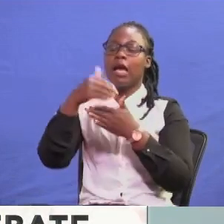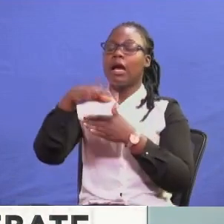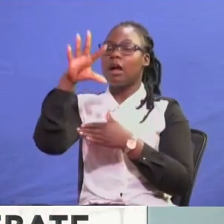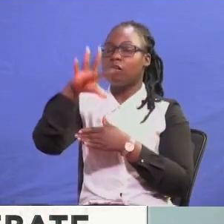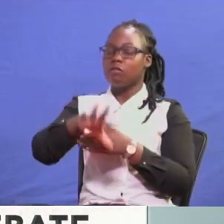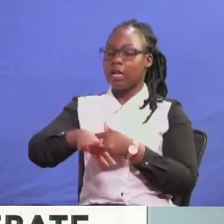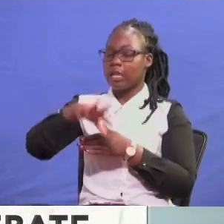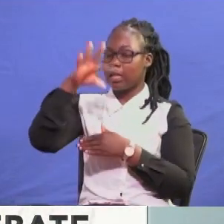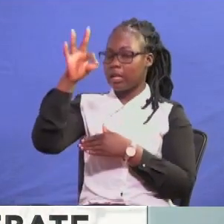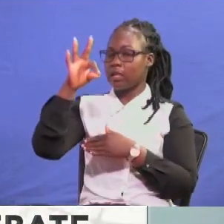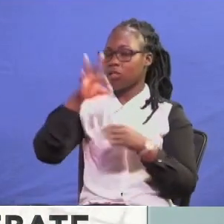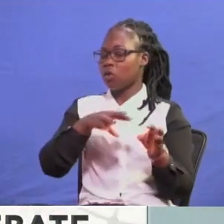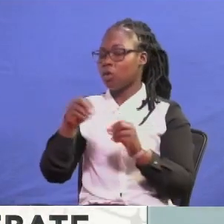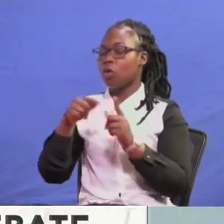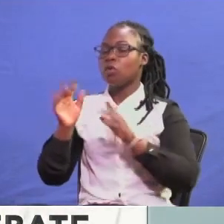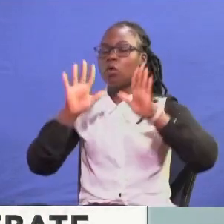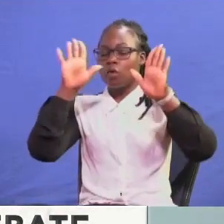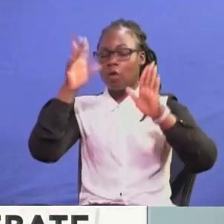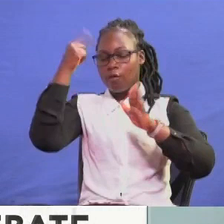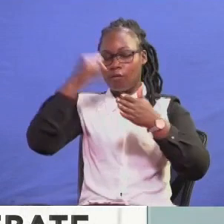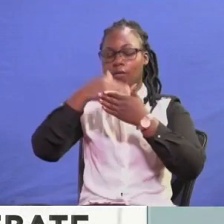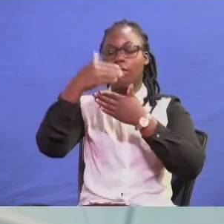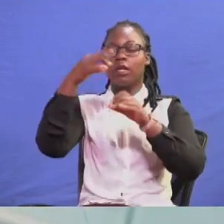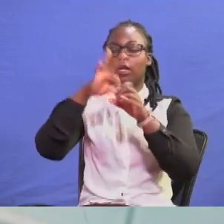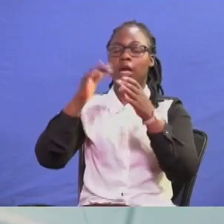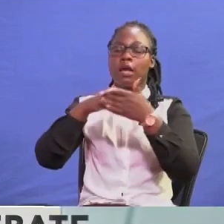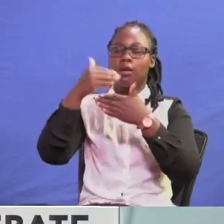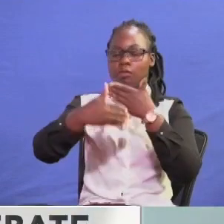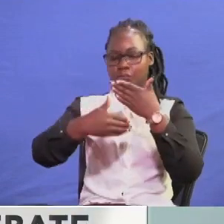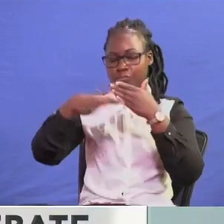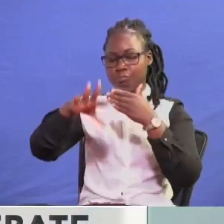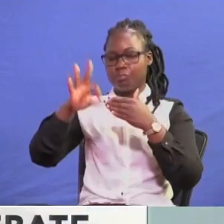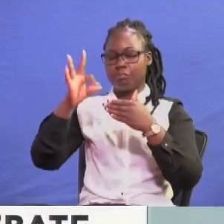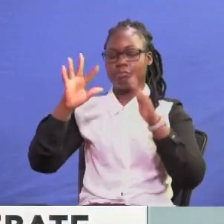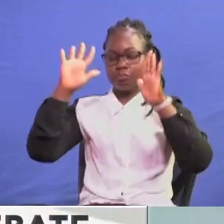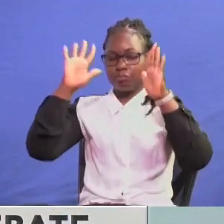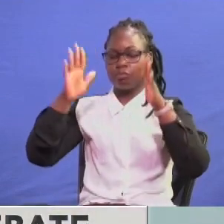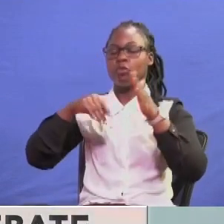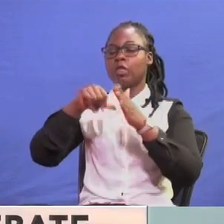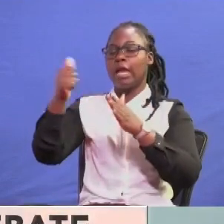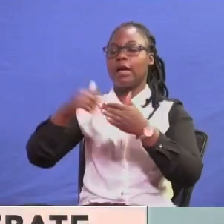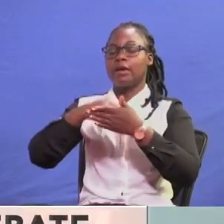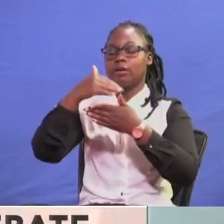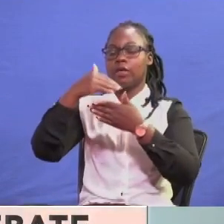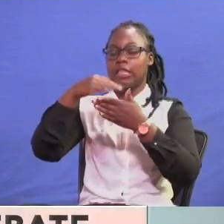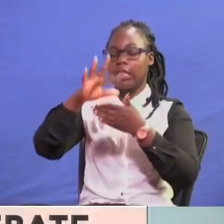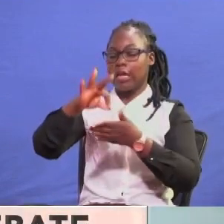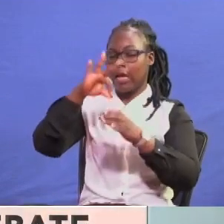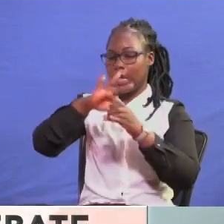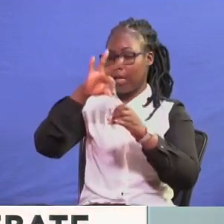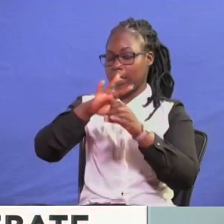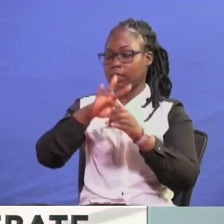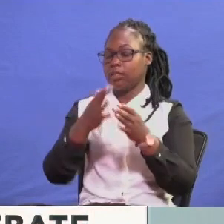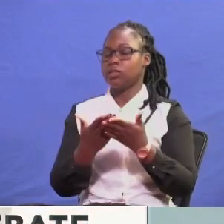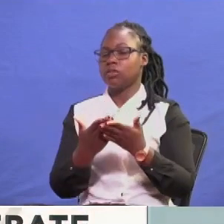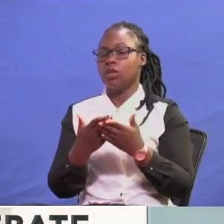we go to campaigning for the next elections. After elections, campaigning to the other election. So it would